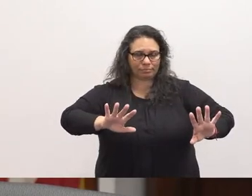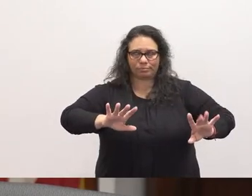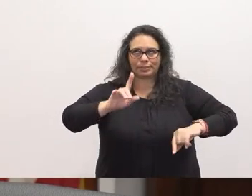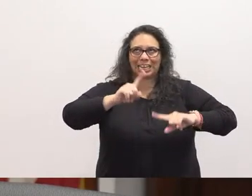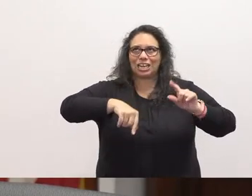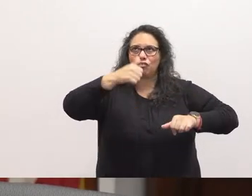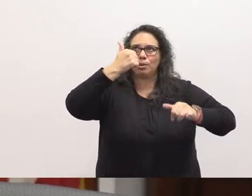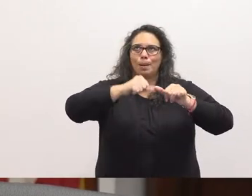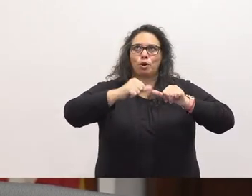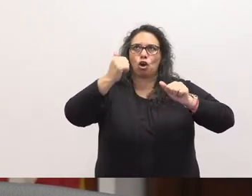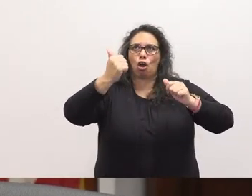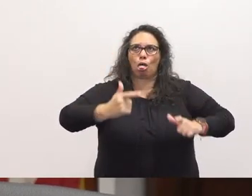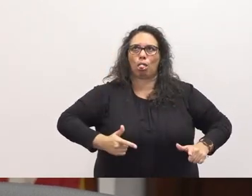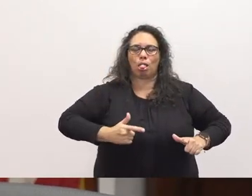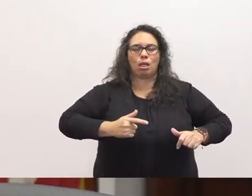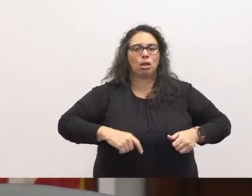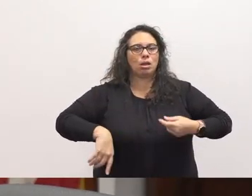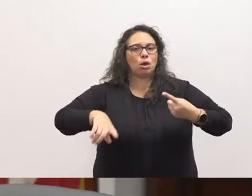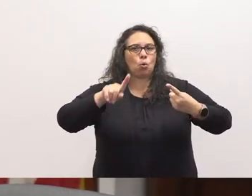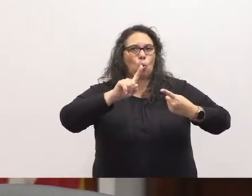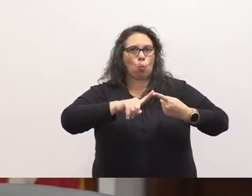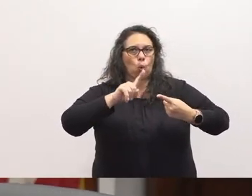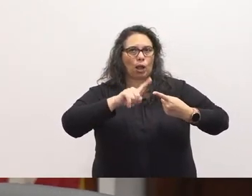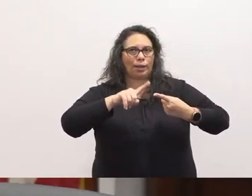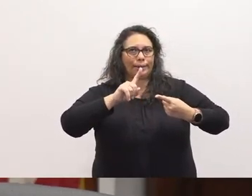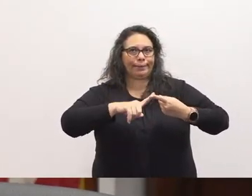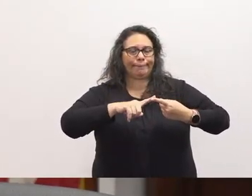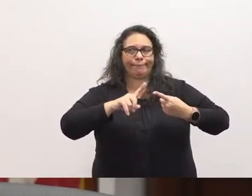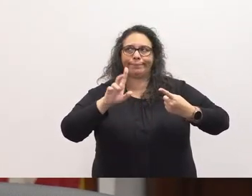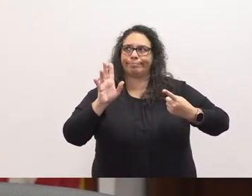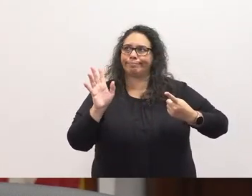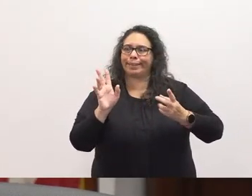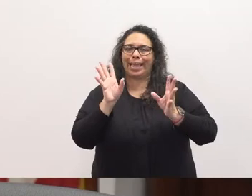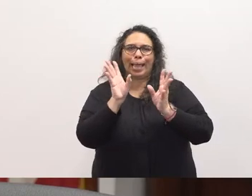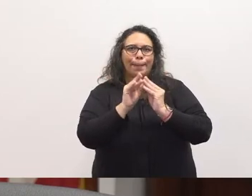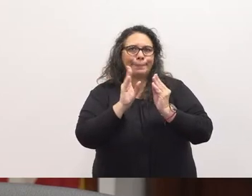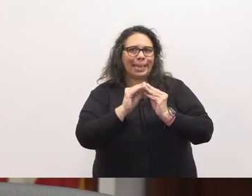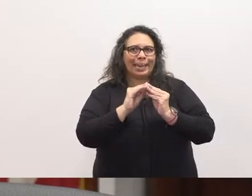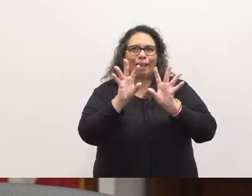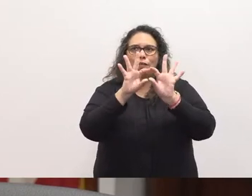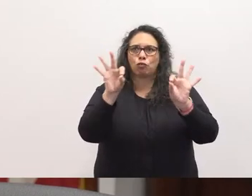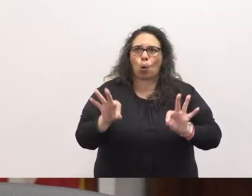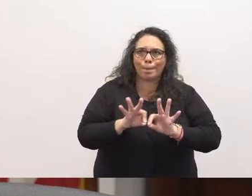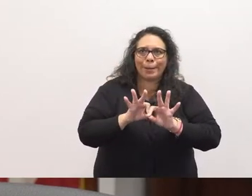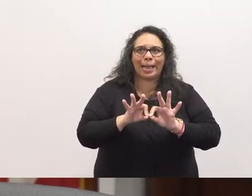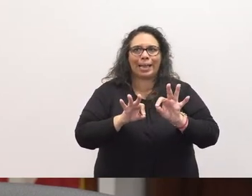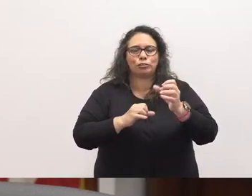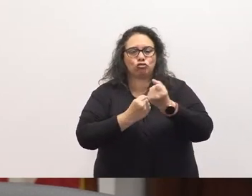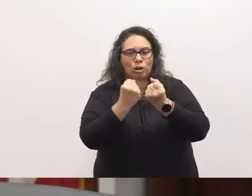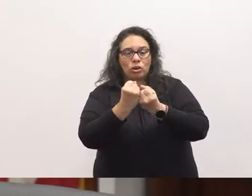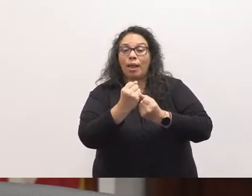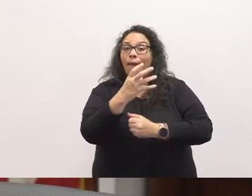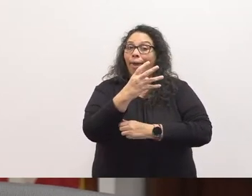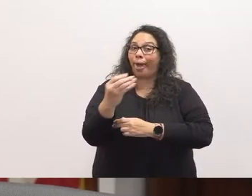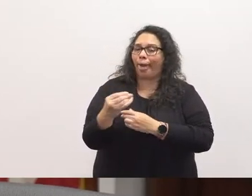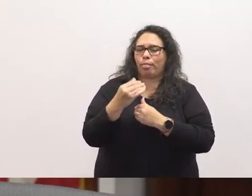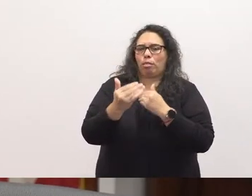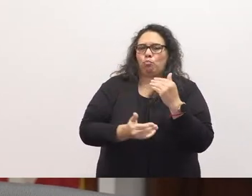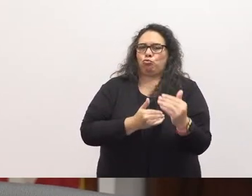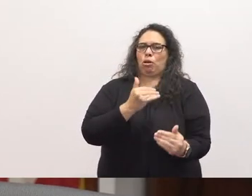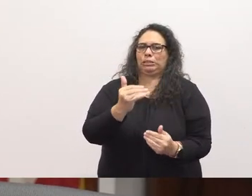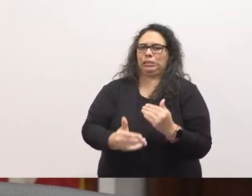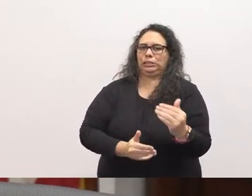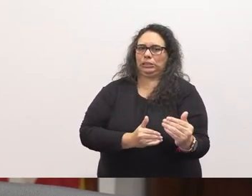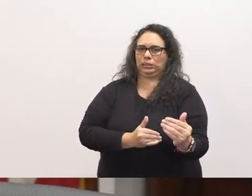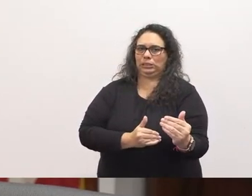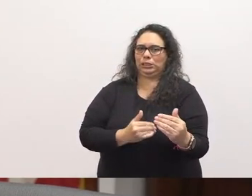them. One on the quote unquote committee format and structure, but two on the process that we were going